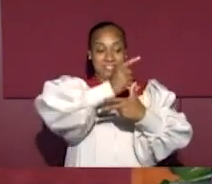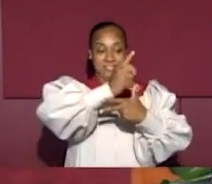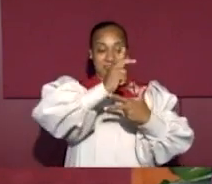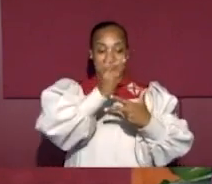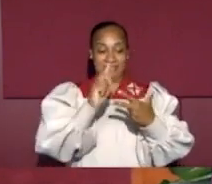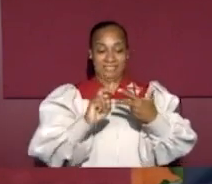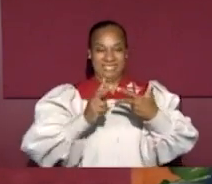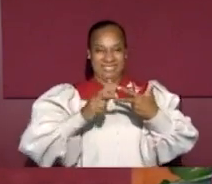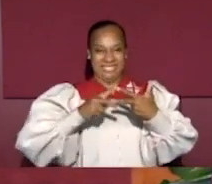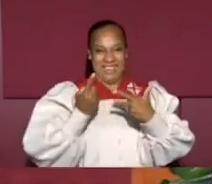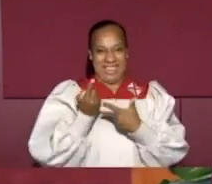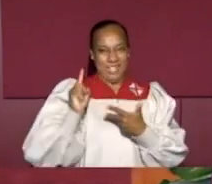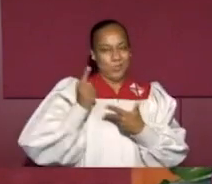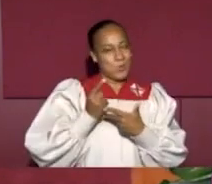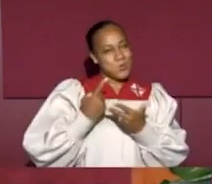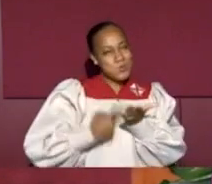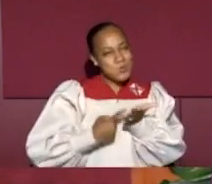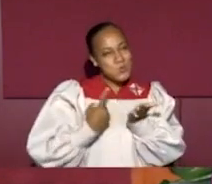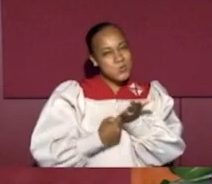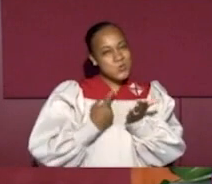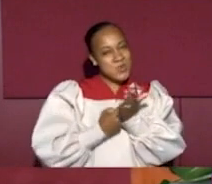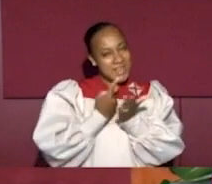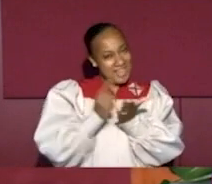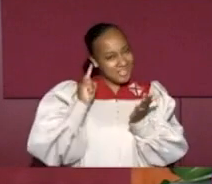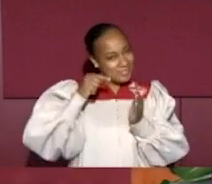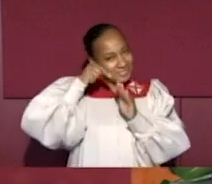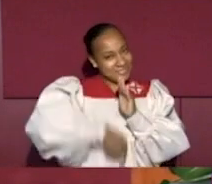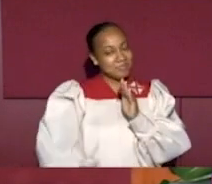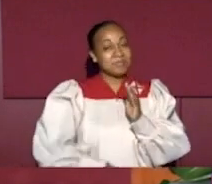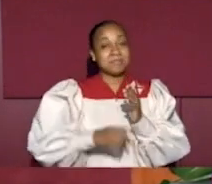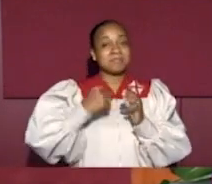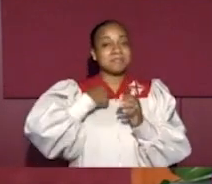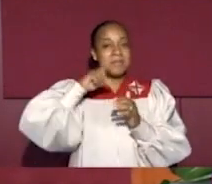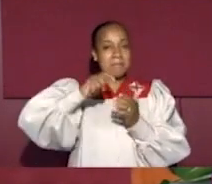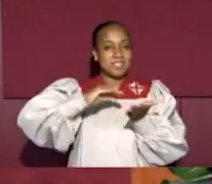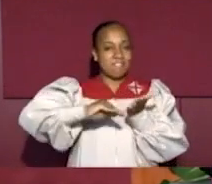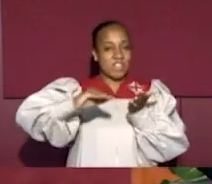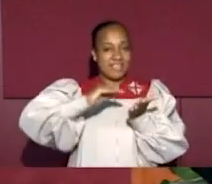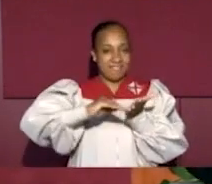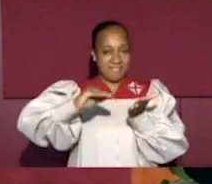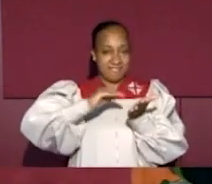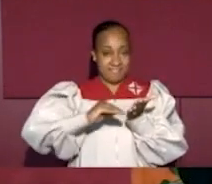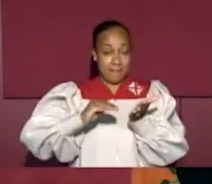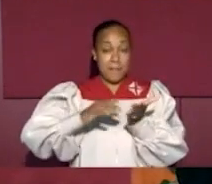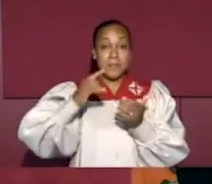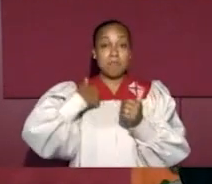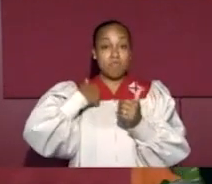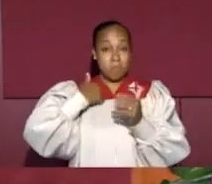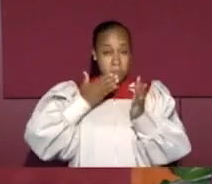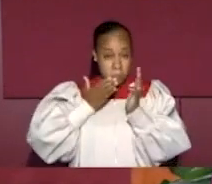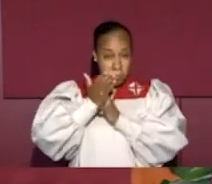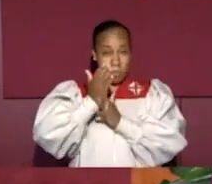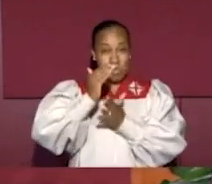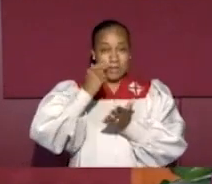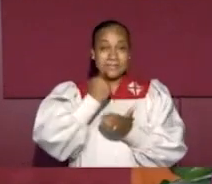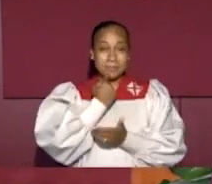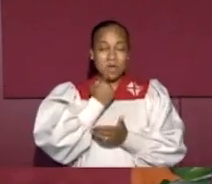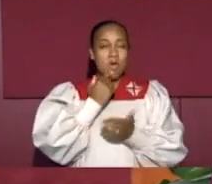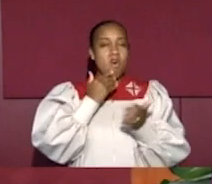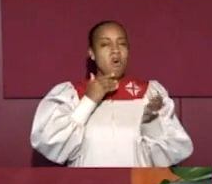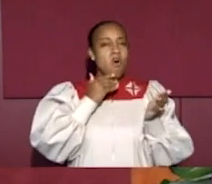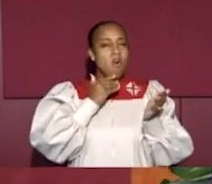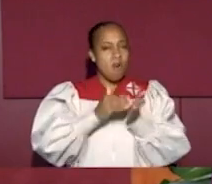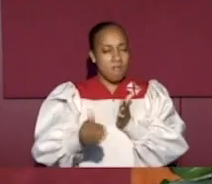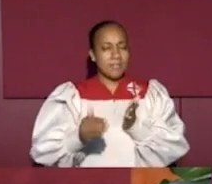Bible study on this last week, is that I must forgive. I must forgive. When I go through disappointment,